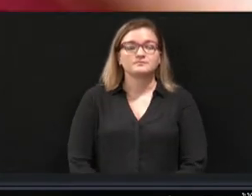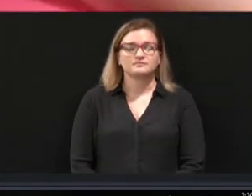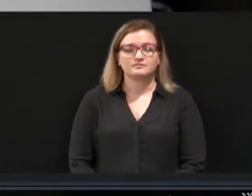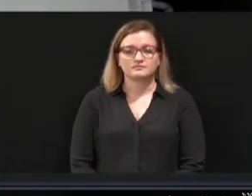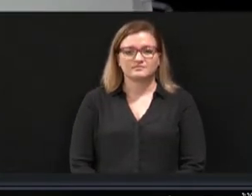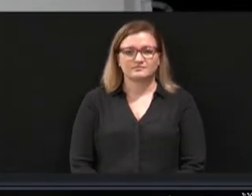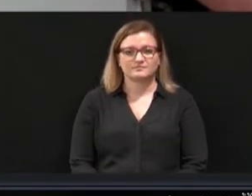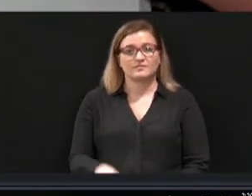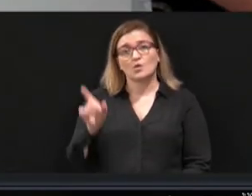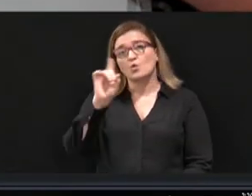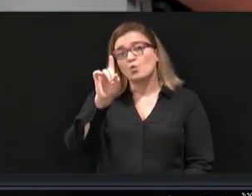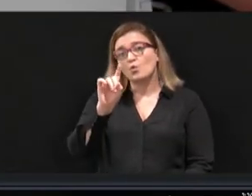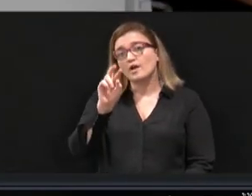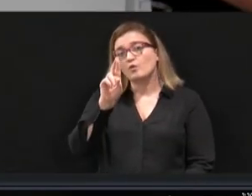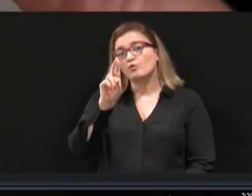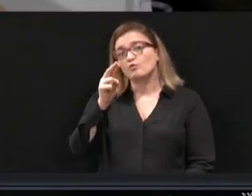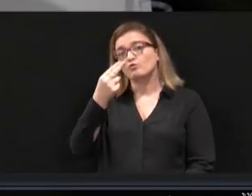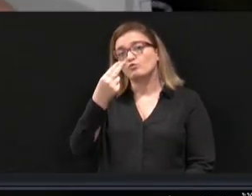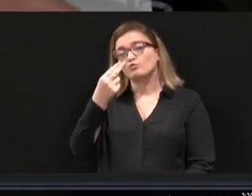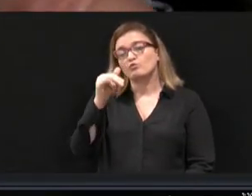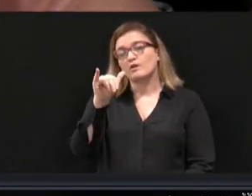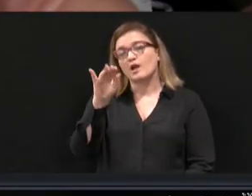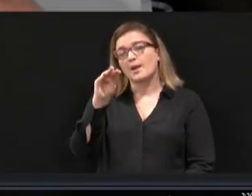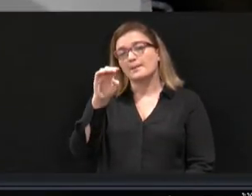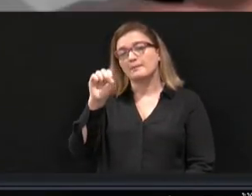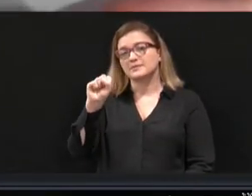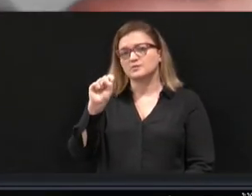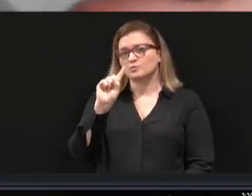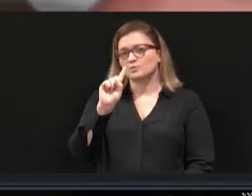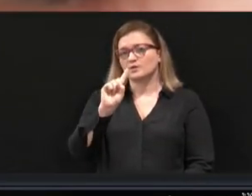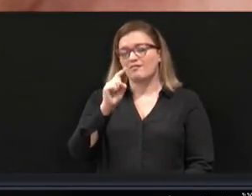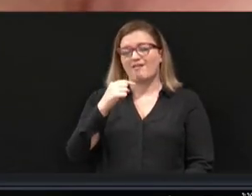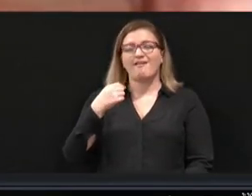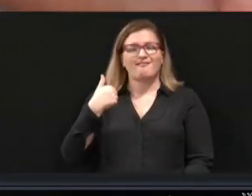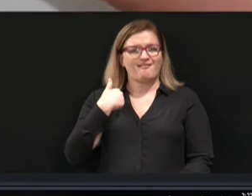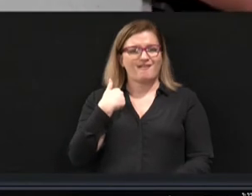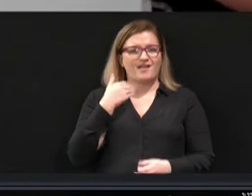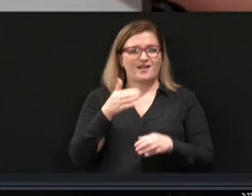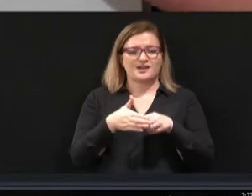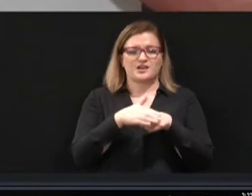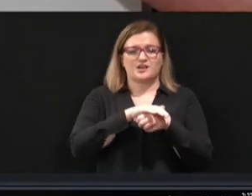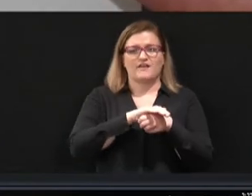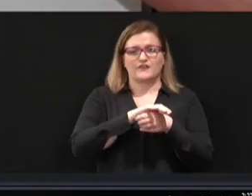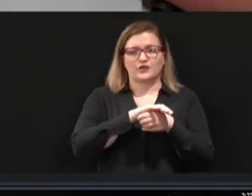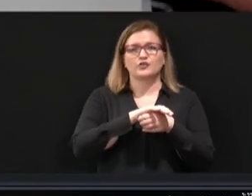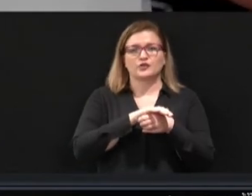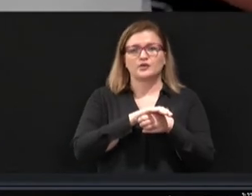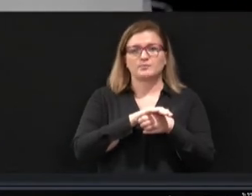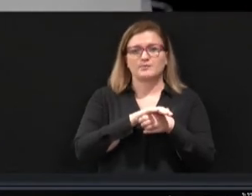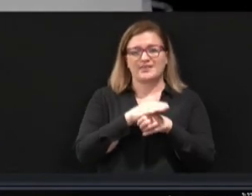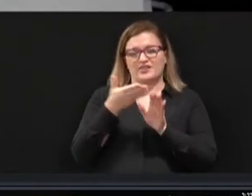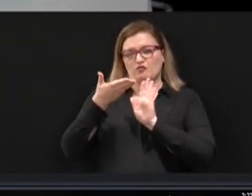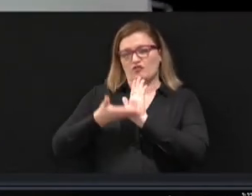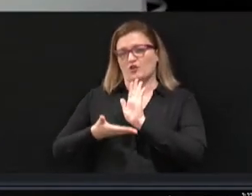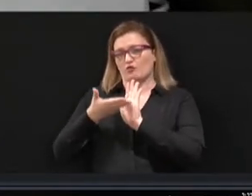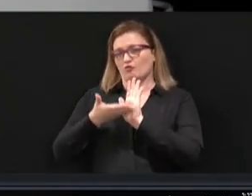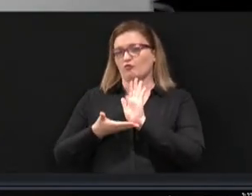Where are the rhymes? The rhymes I had covered up, but they are right here on each card.